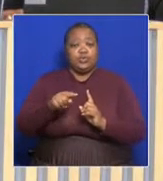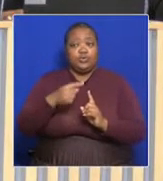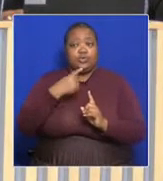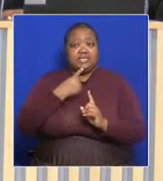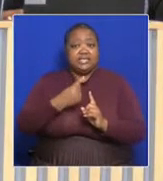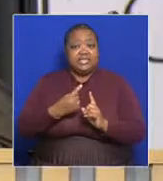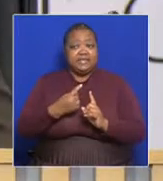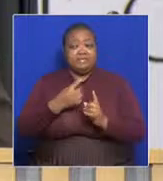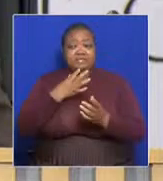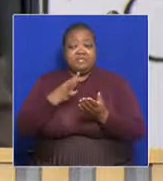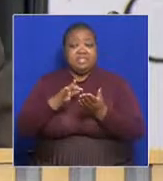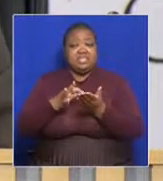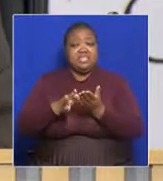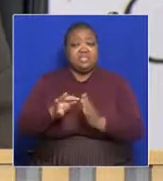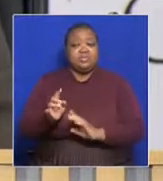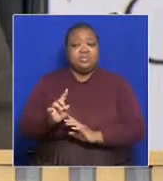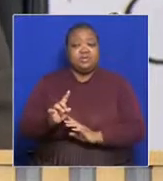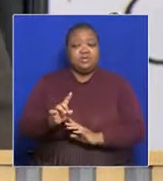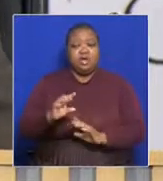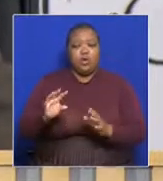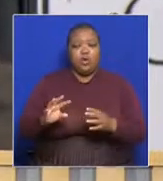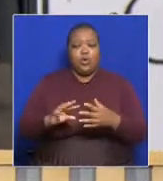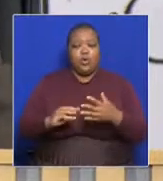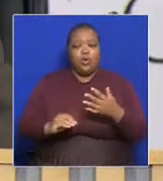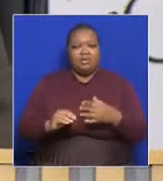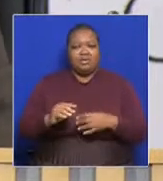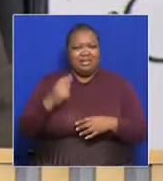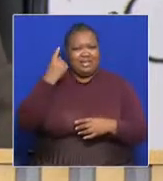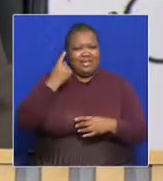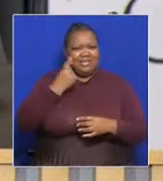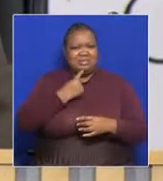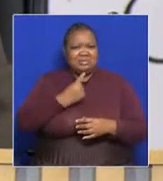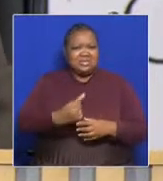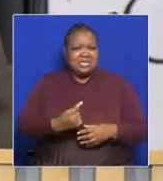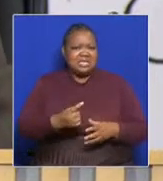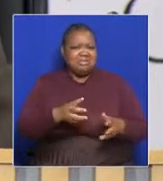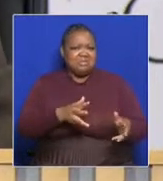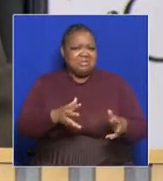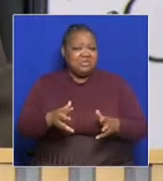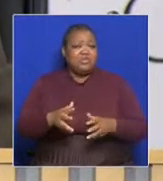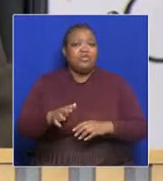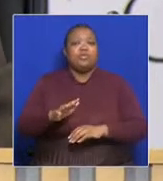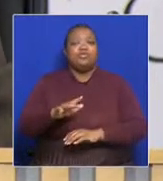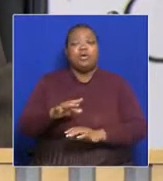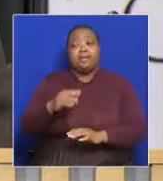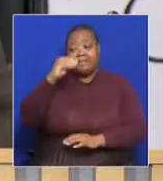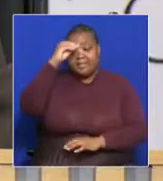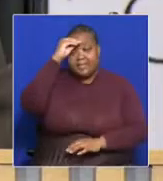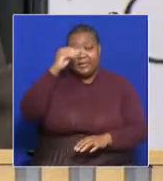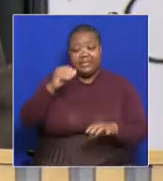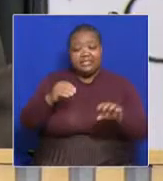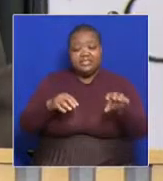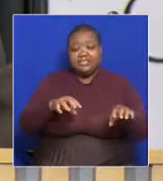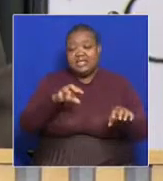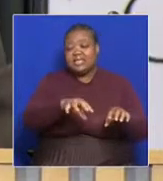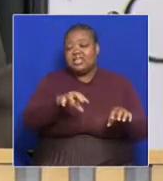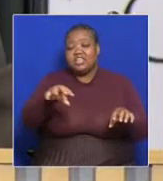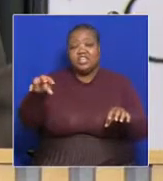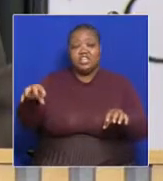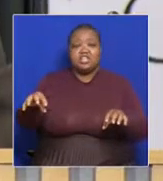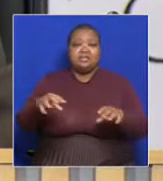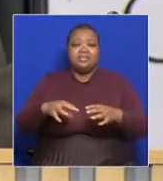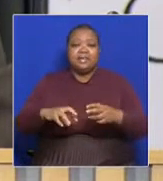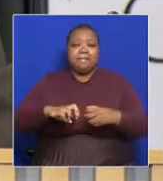that all, in fact, I think you said so, that basically all police stations have their problems,